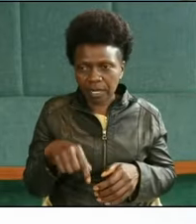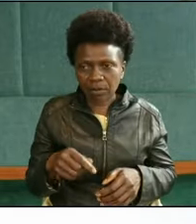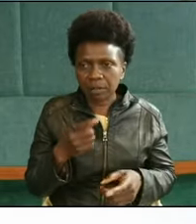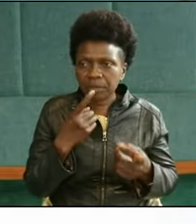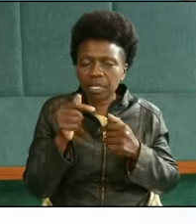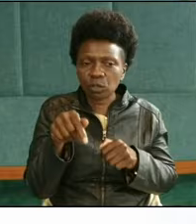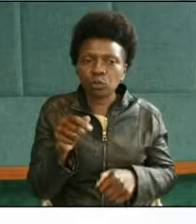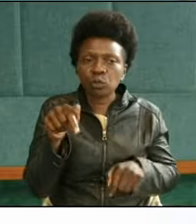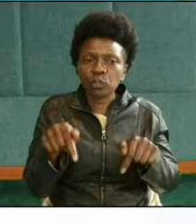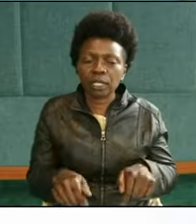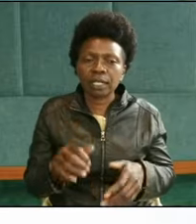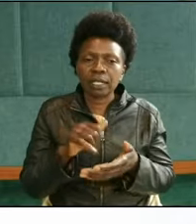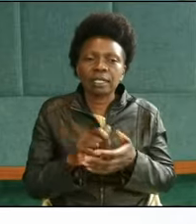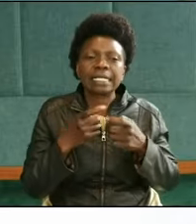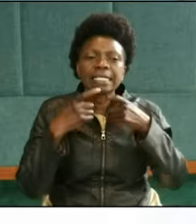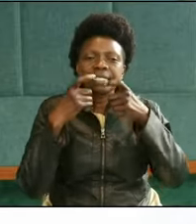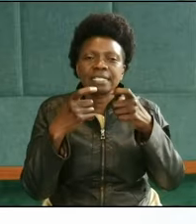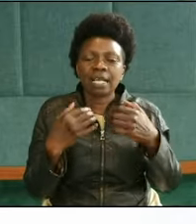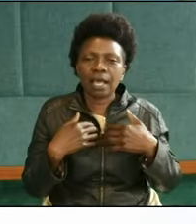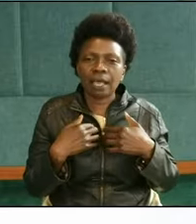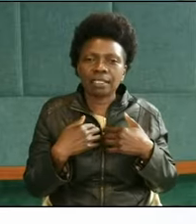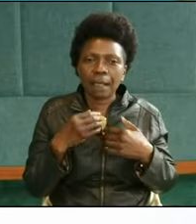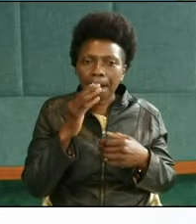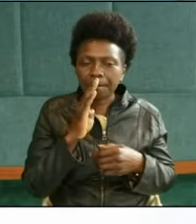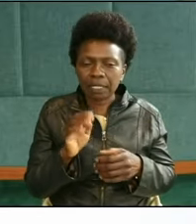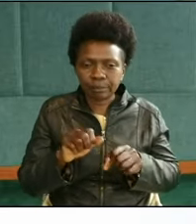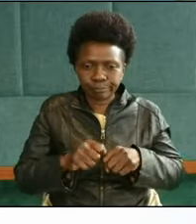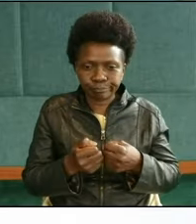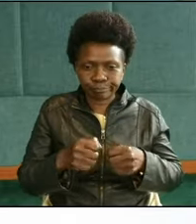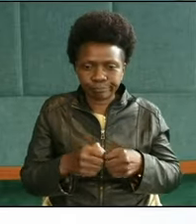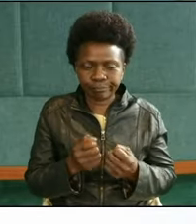today that the seal has been unbroken.